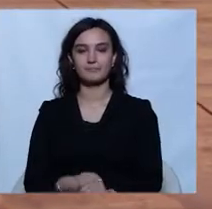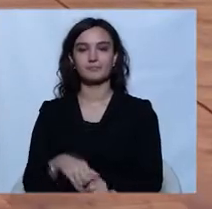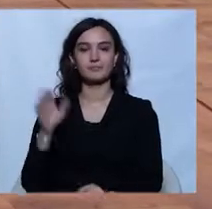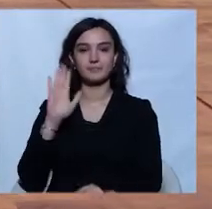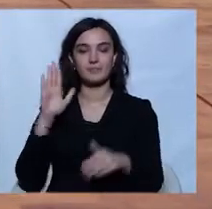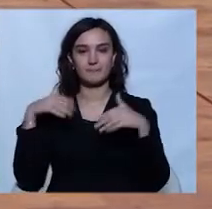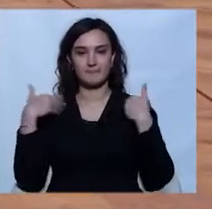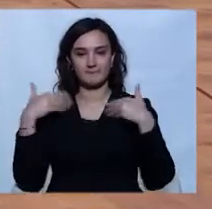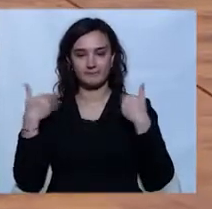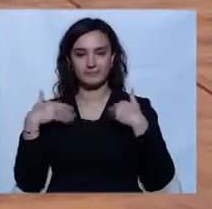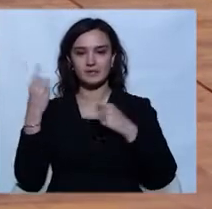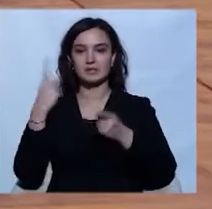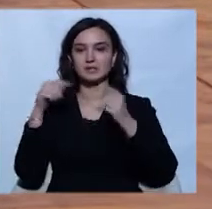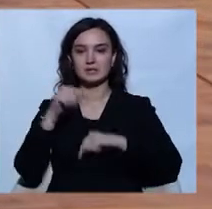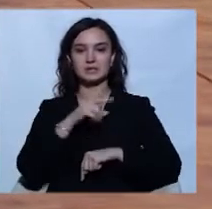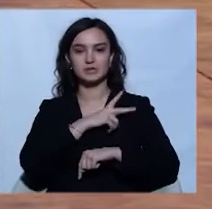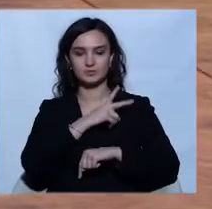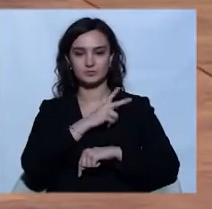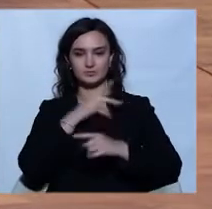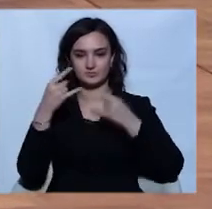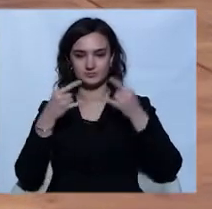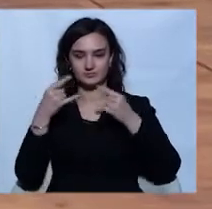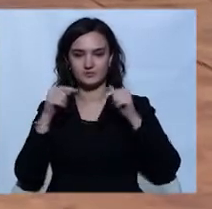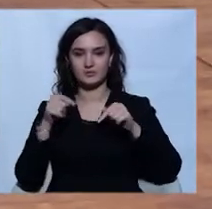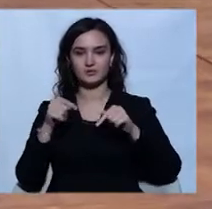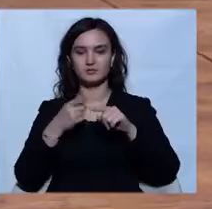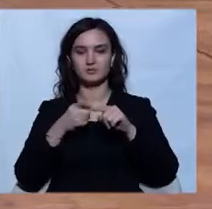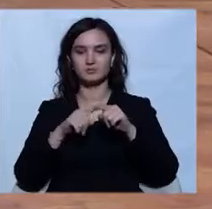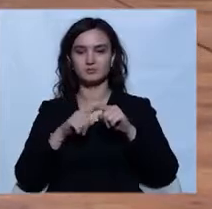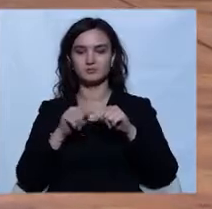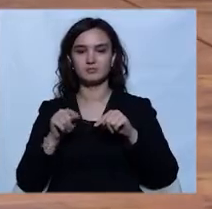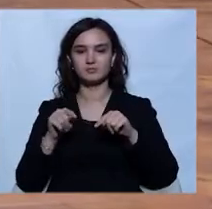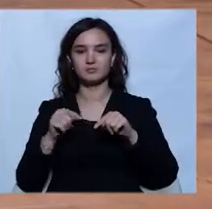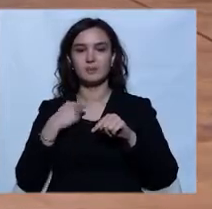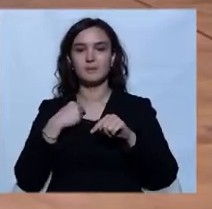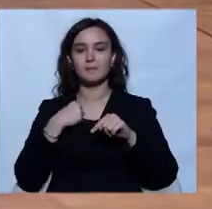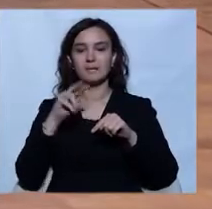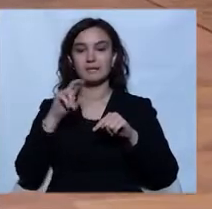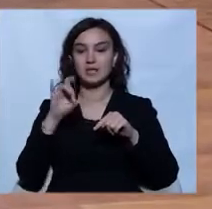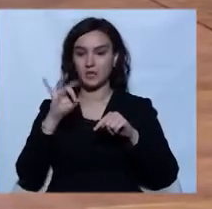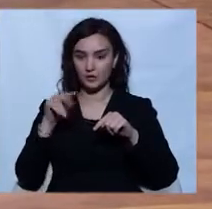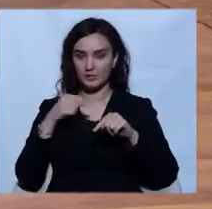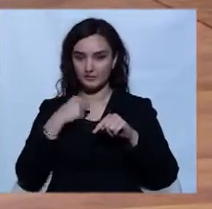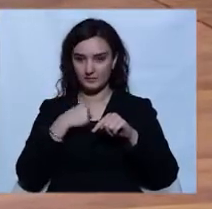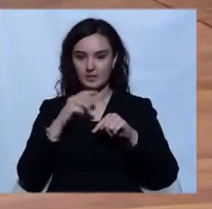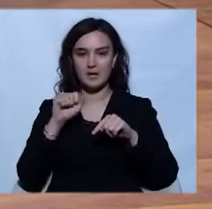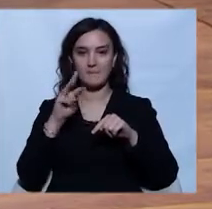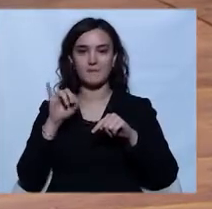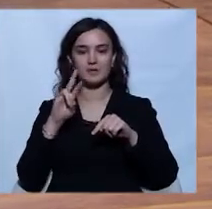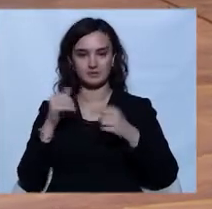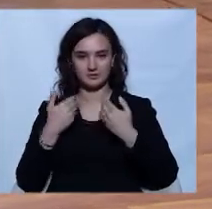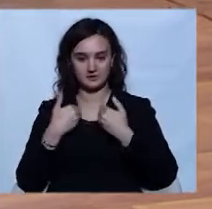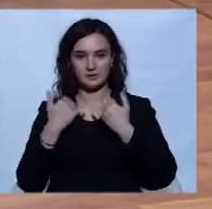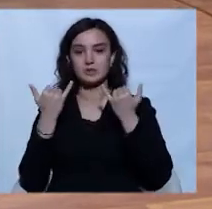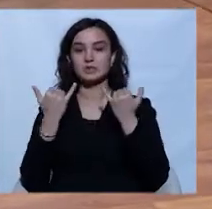Hi there, and welcome back to an English lesson on TV. We are your hosts. I'm Mr. Darrell. And I'm Miss Samantha.